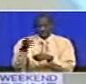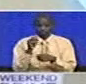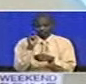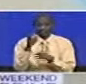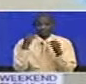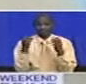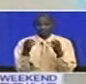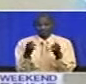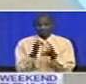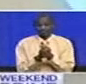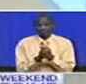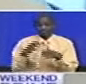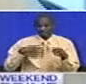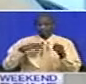of vendors selling their boxes,